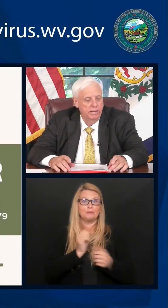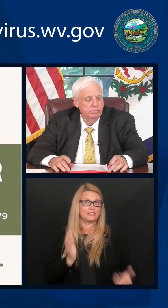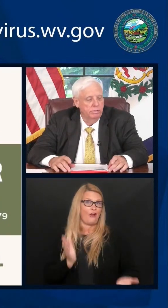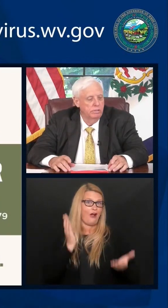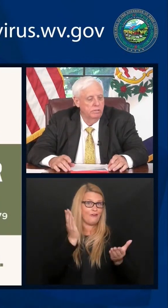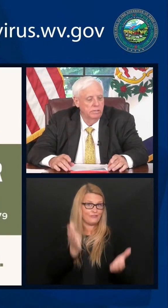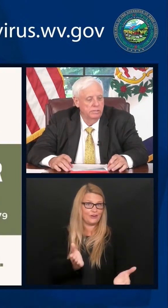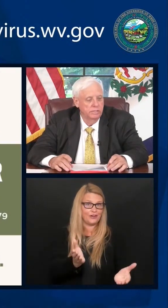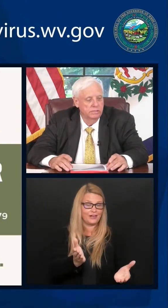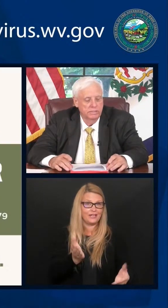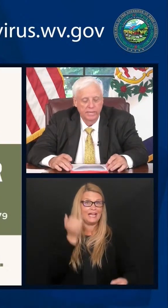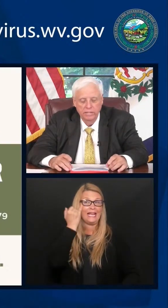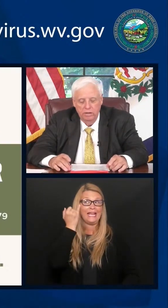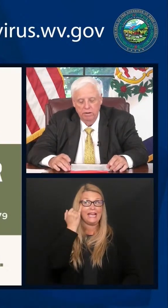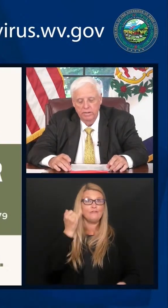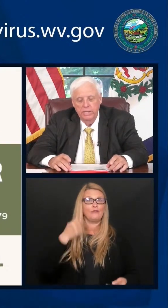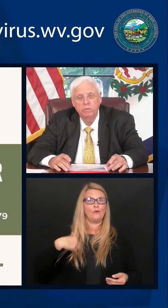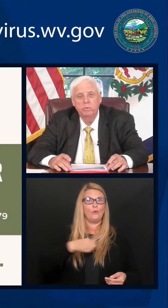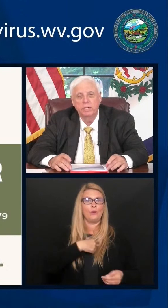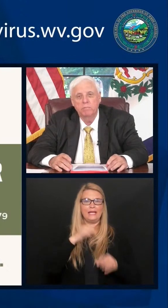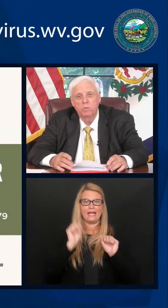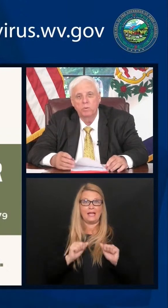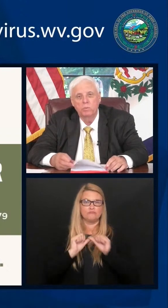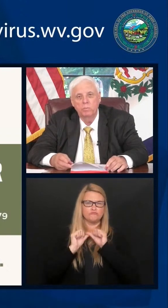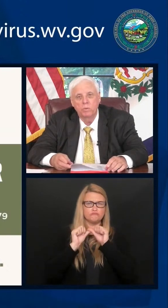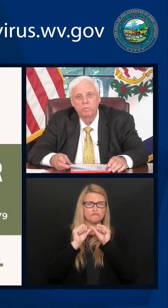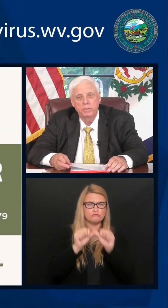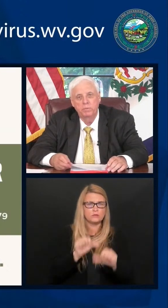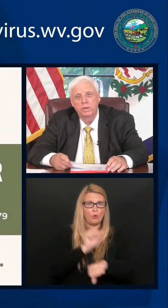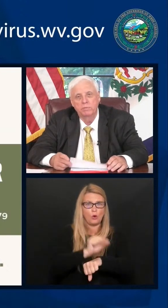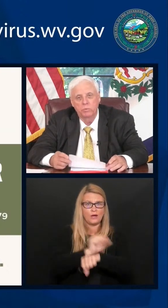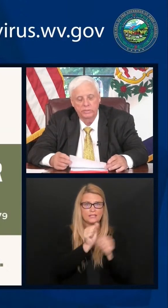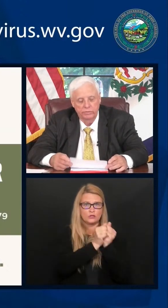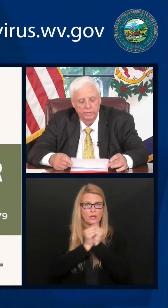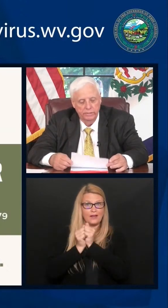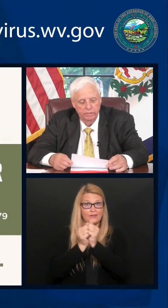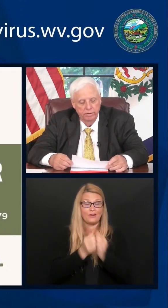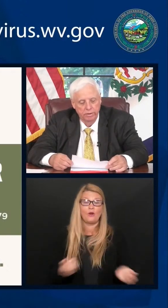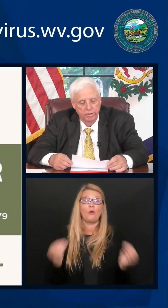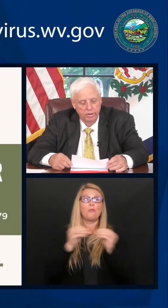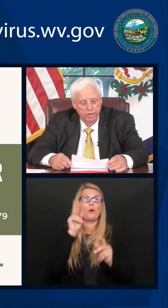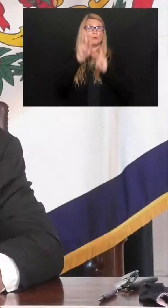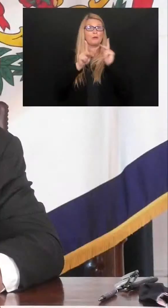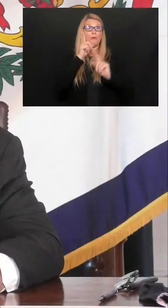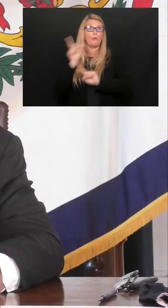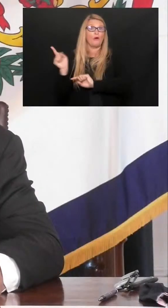we'll absolutely just stay on our game, we'll have more and more people come to West Virginia.